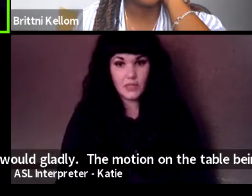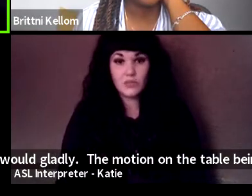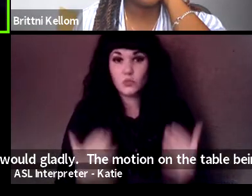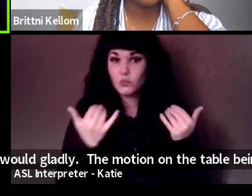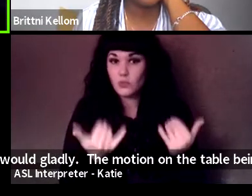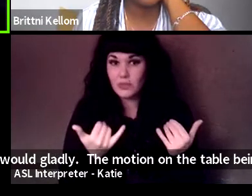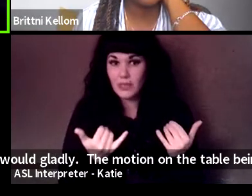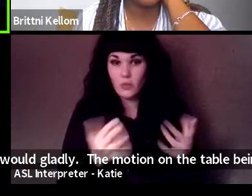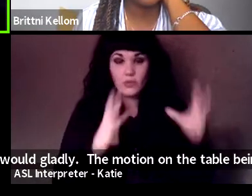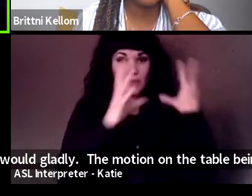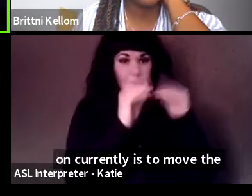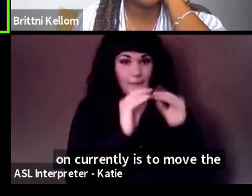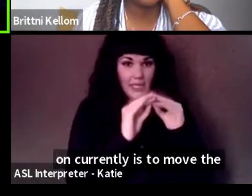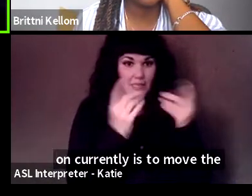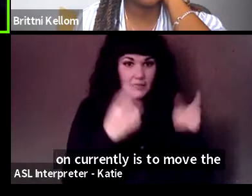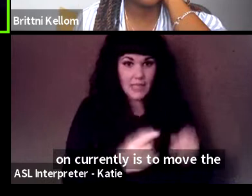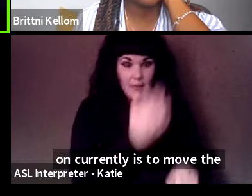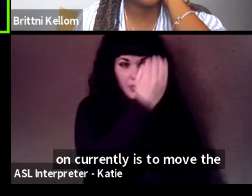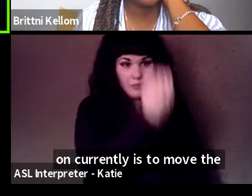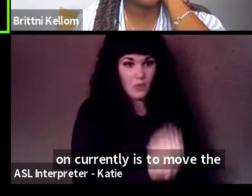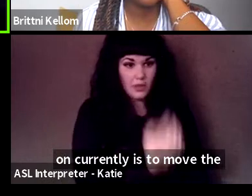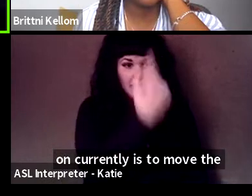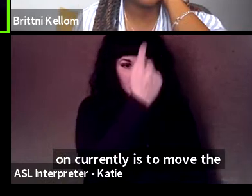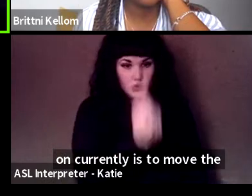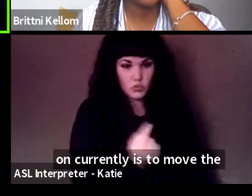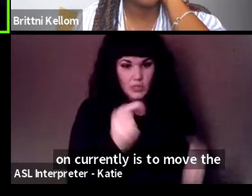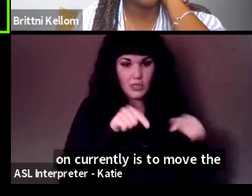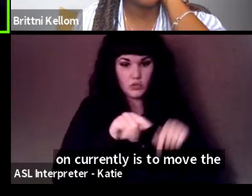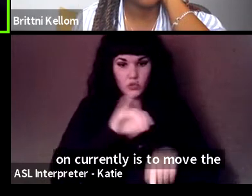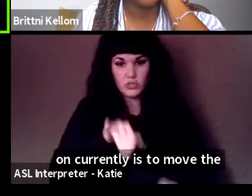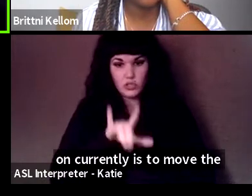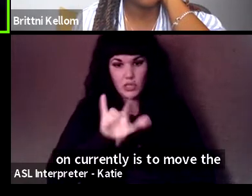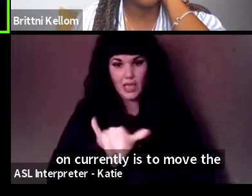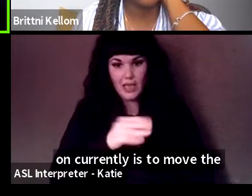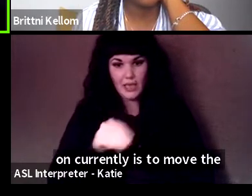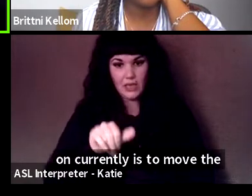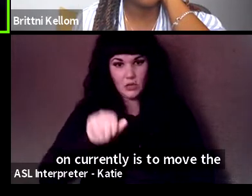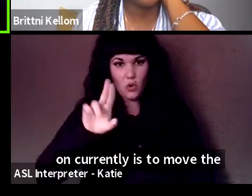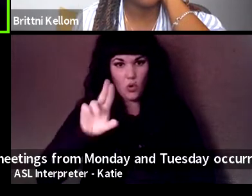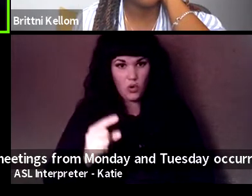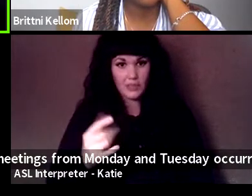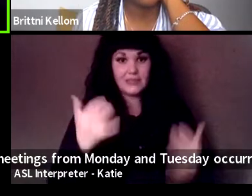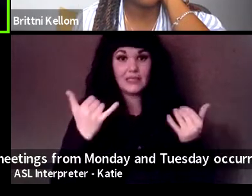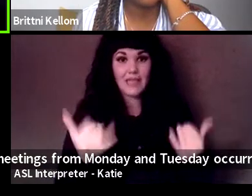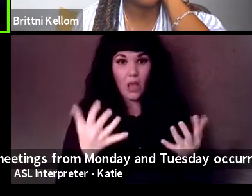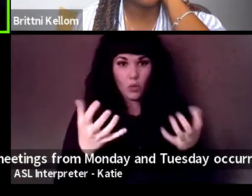and Tuesday occurring in July and August back to Thursday and